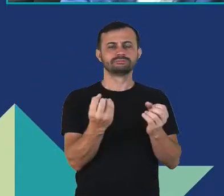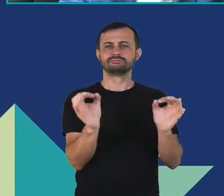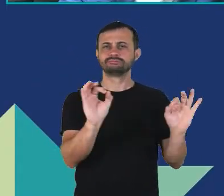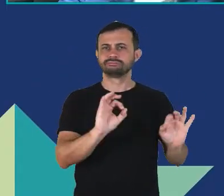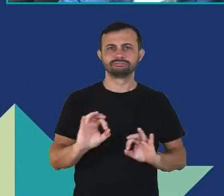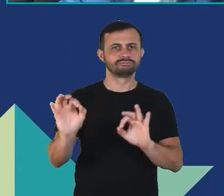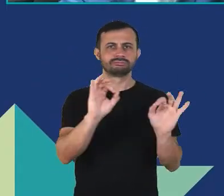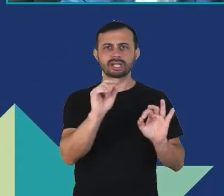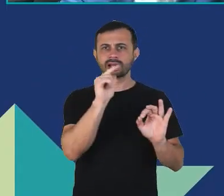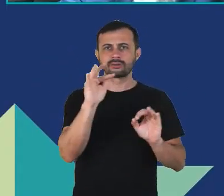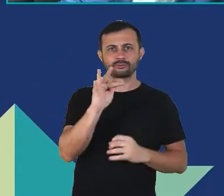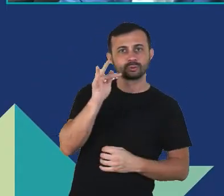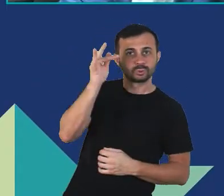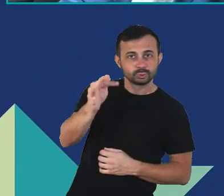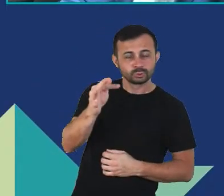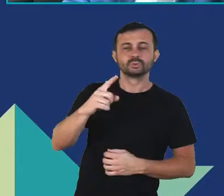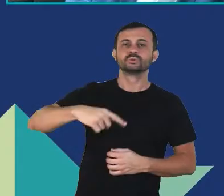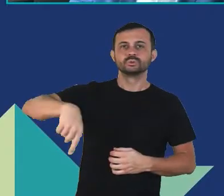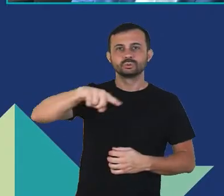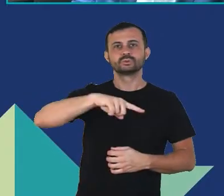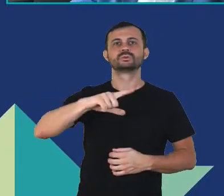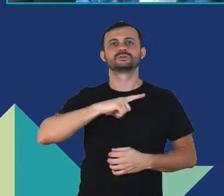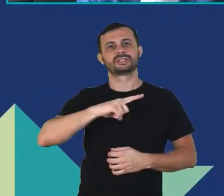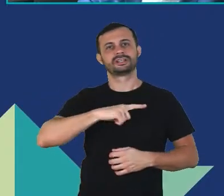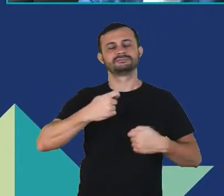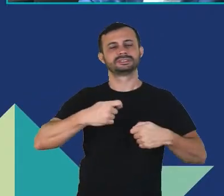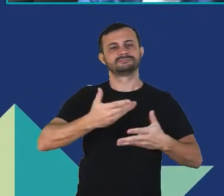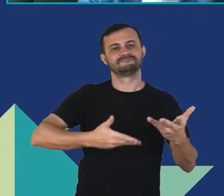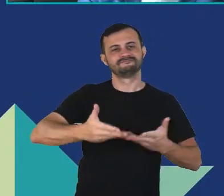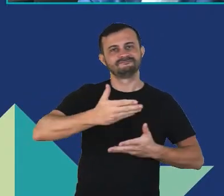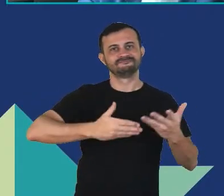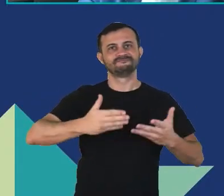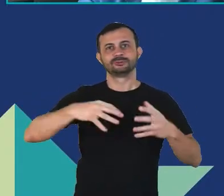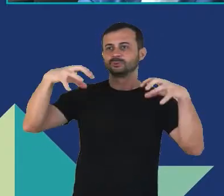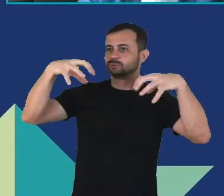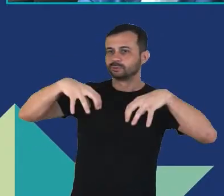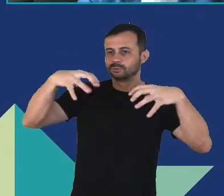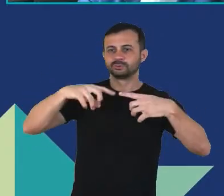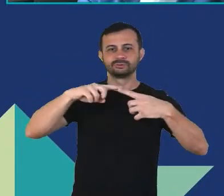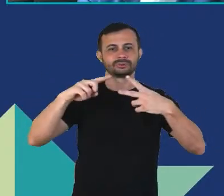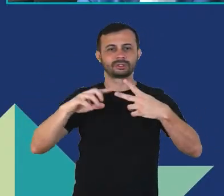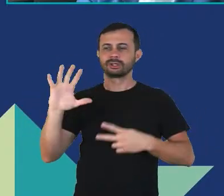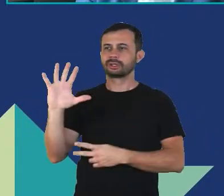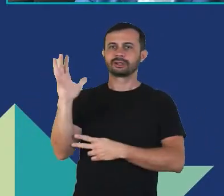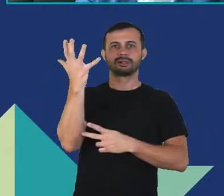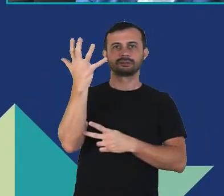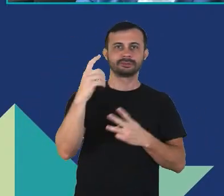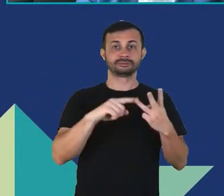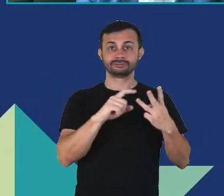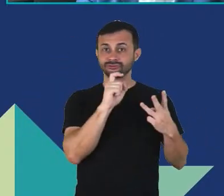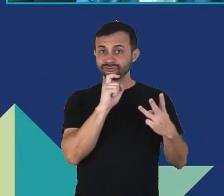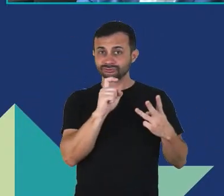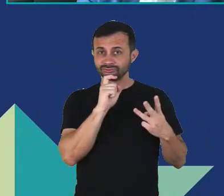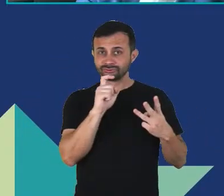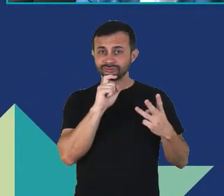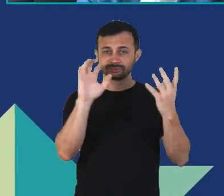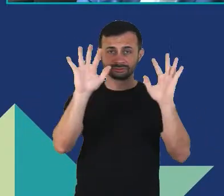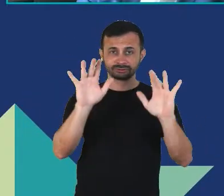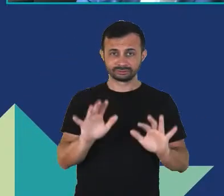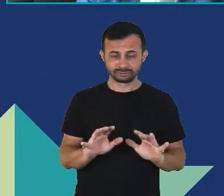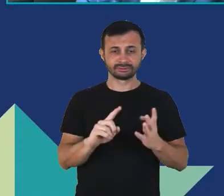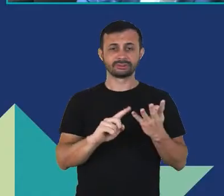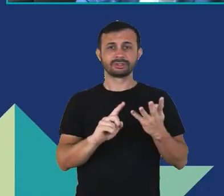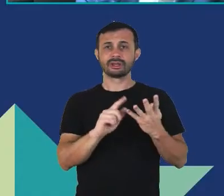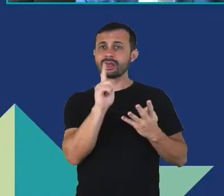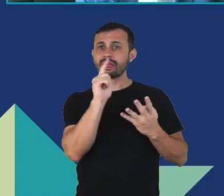precipitation management, climatic condition, ice formation, groundwater, seepage, aquatic geochemistry. So we are not actually